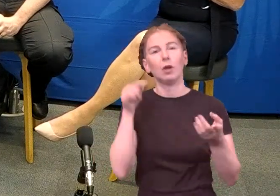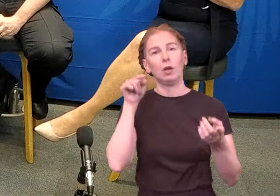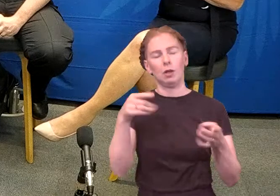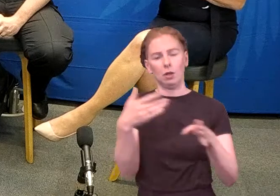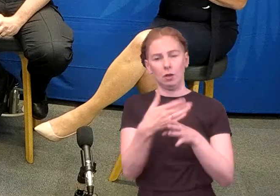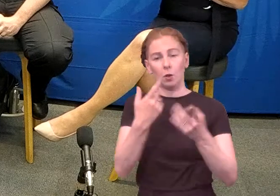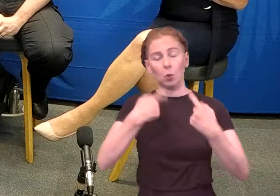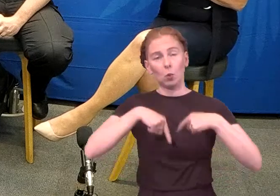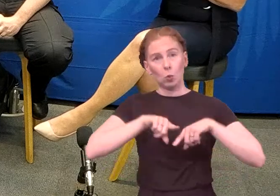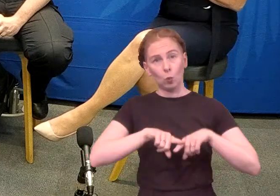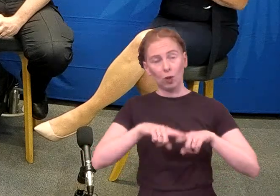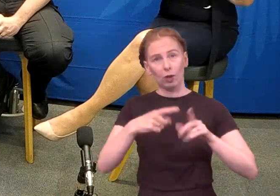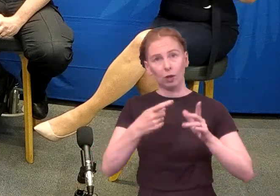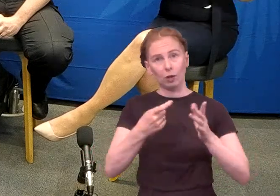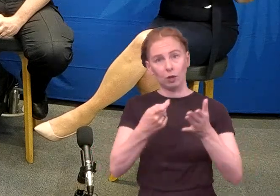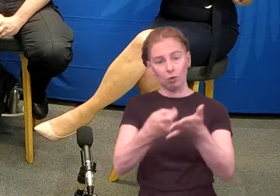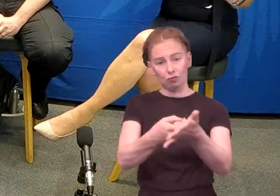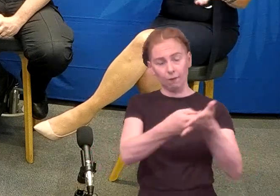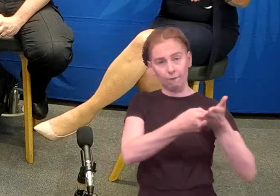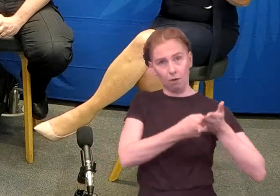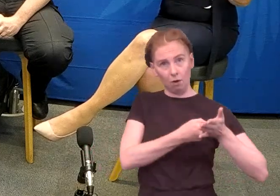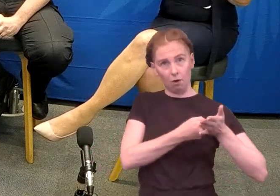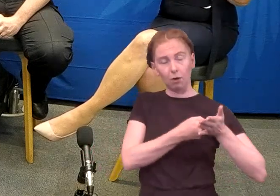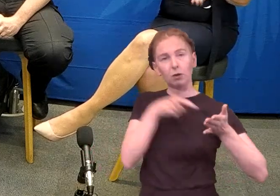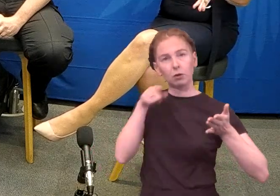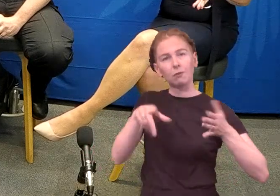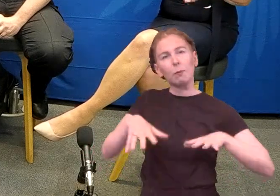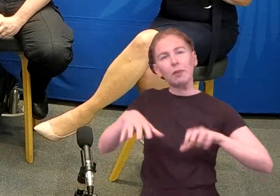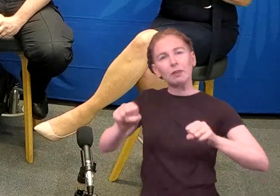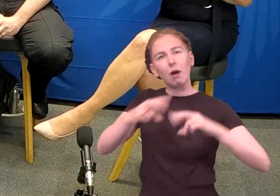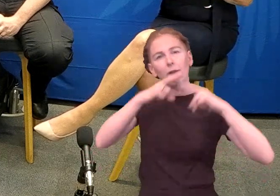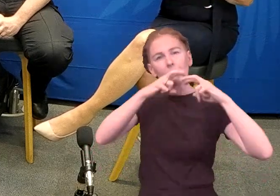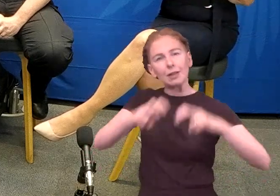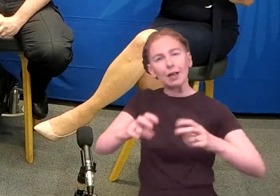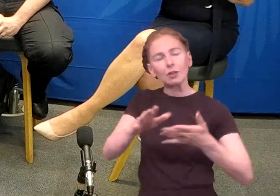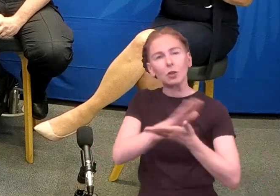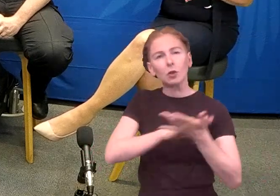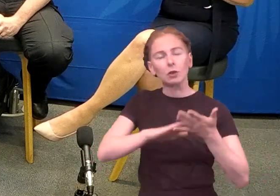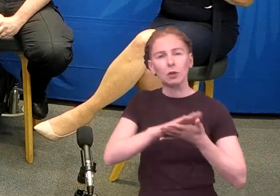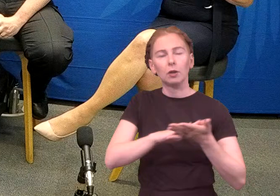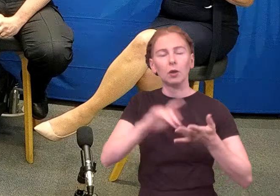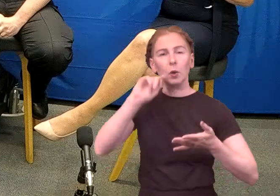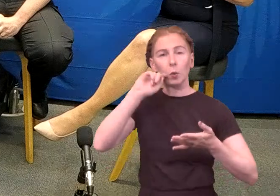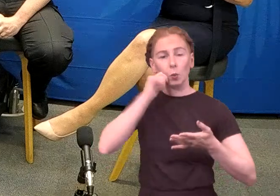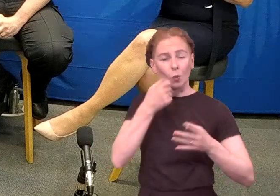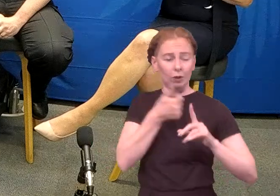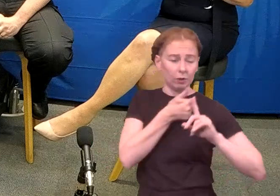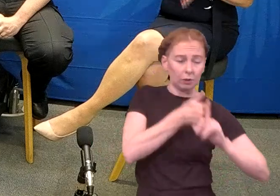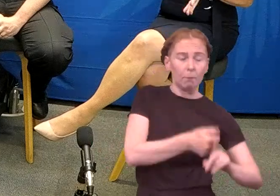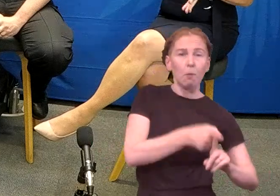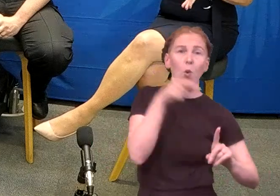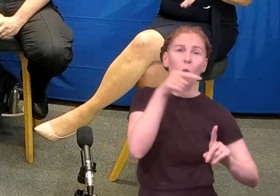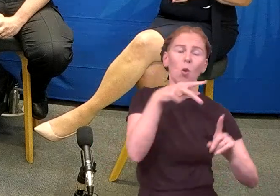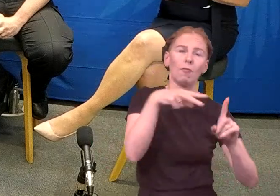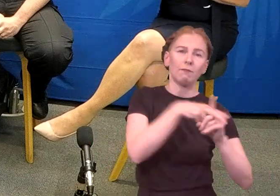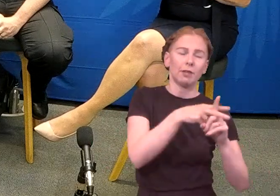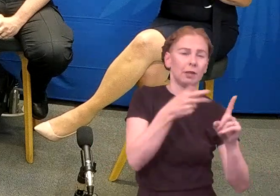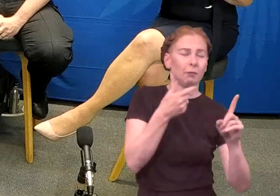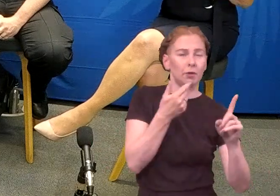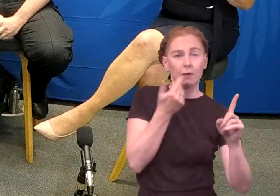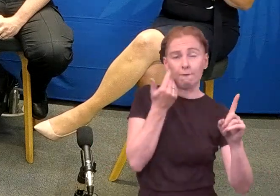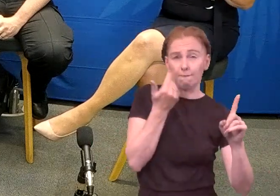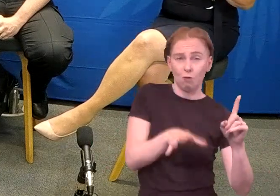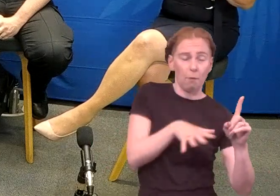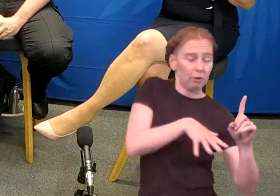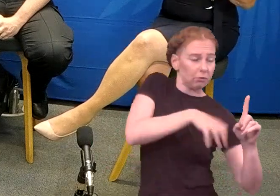from the very beginning, so that not only are we supporting that victim on their journey, which is often a really complex journey, not only through the criminal justice process